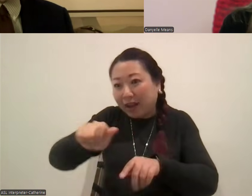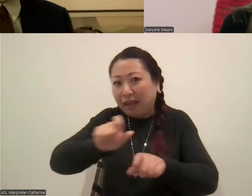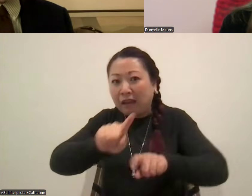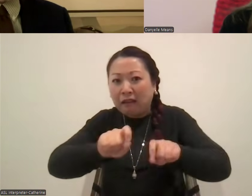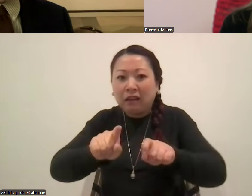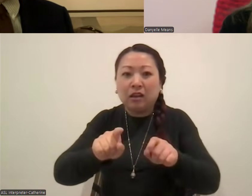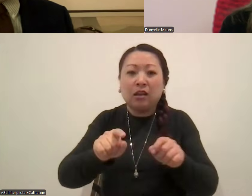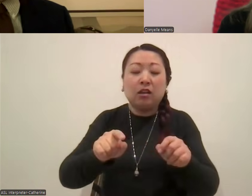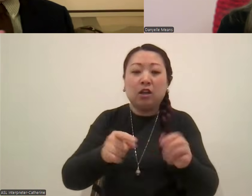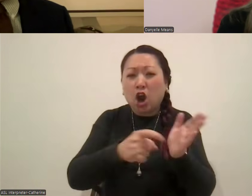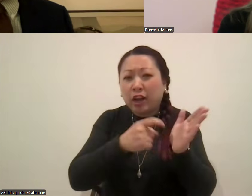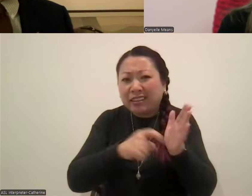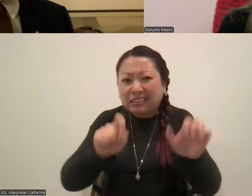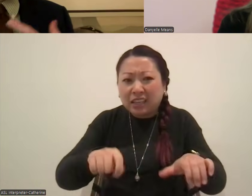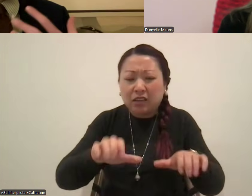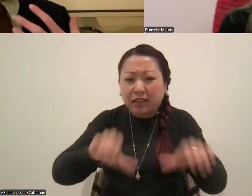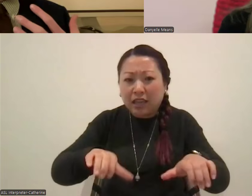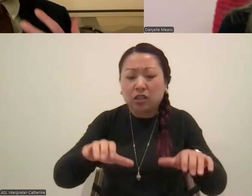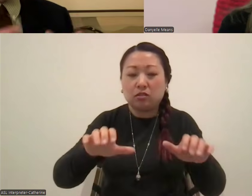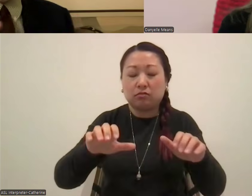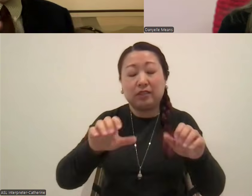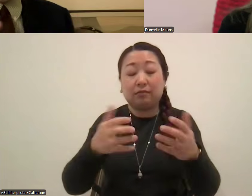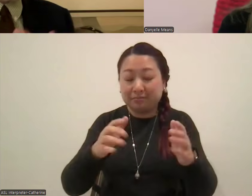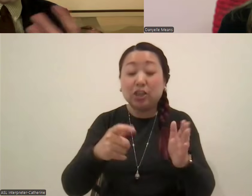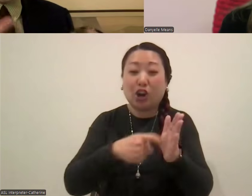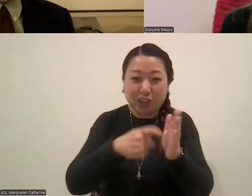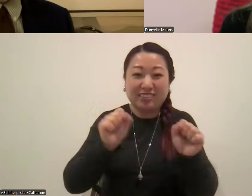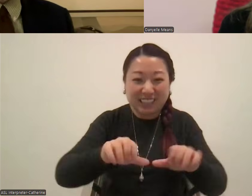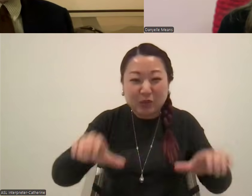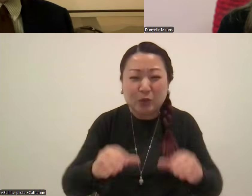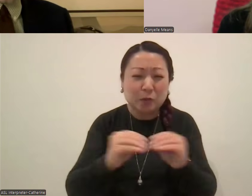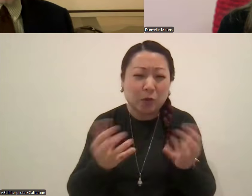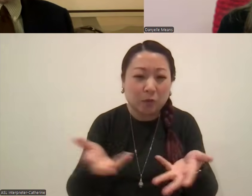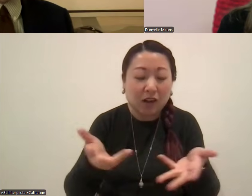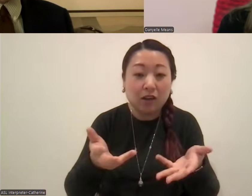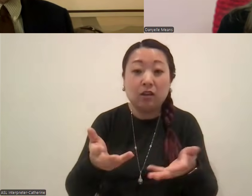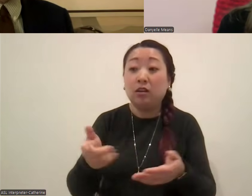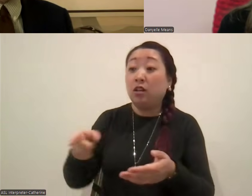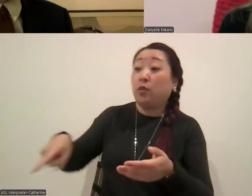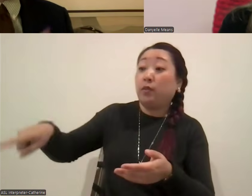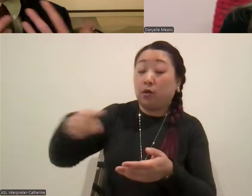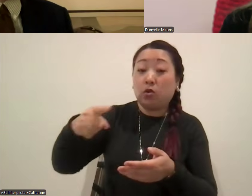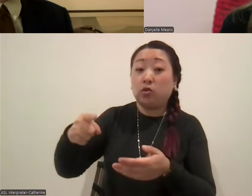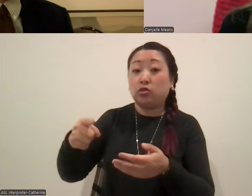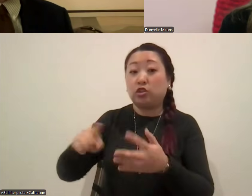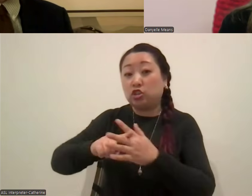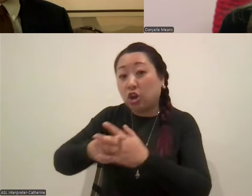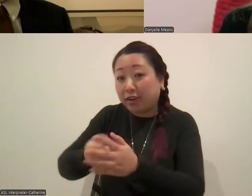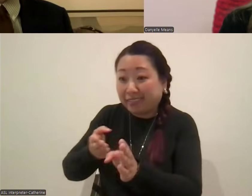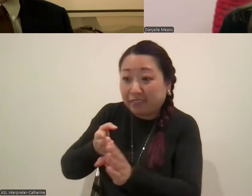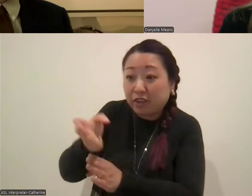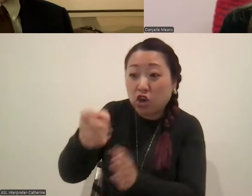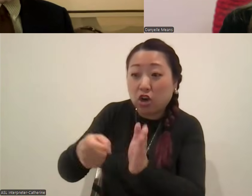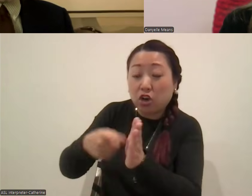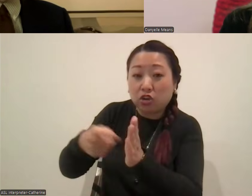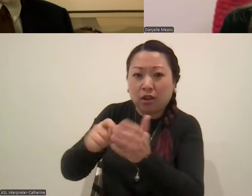be doing? I mean, how can people who are entering the field right now be contributing to this overall